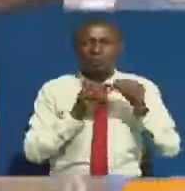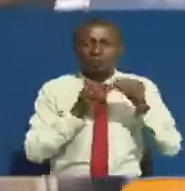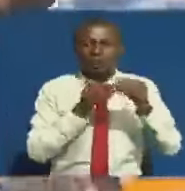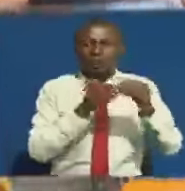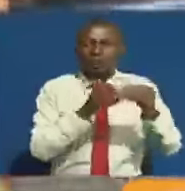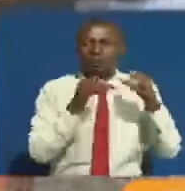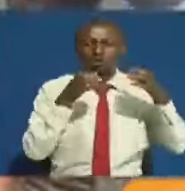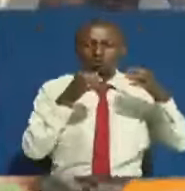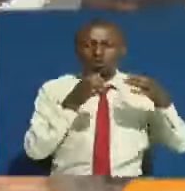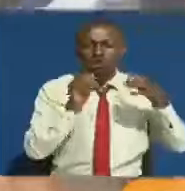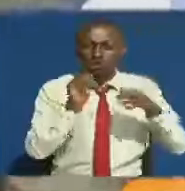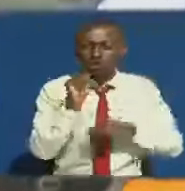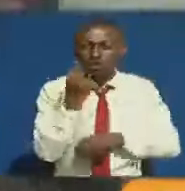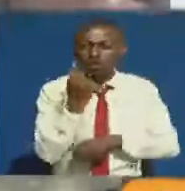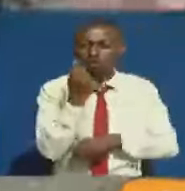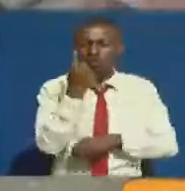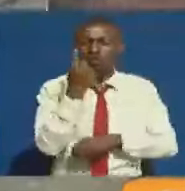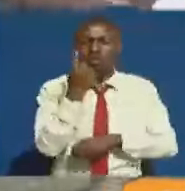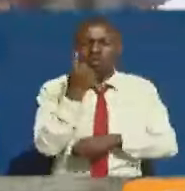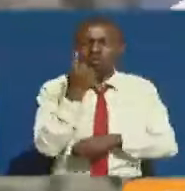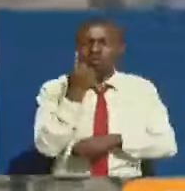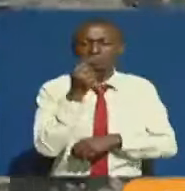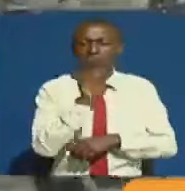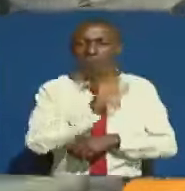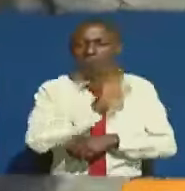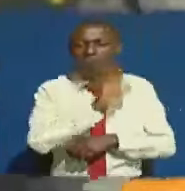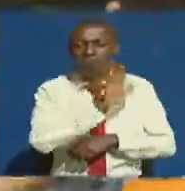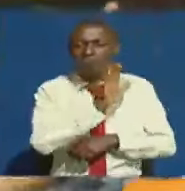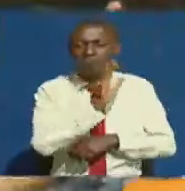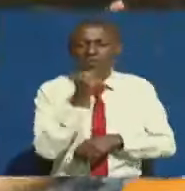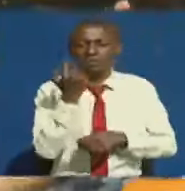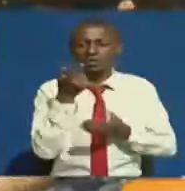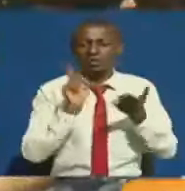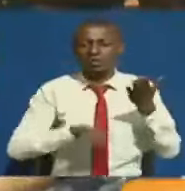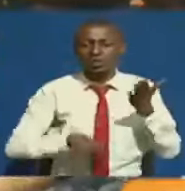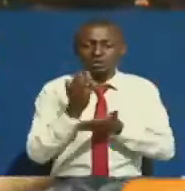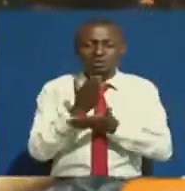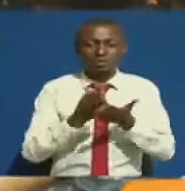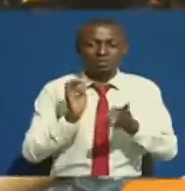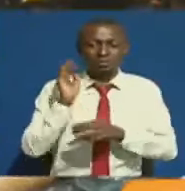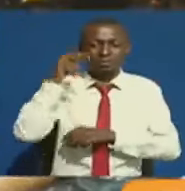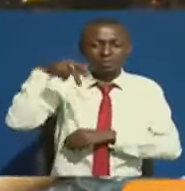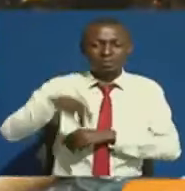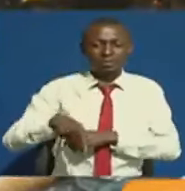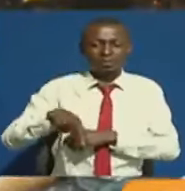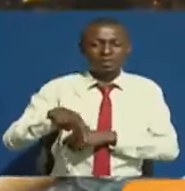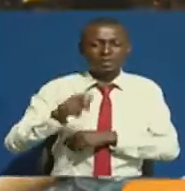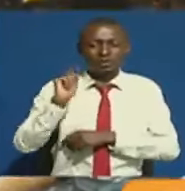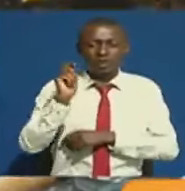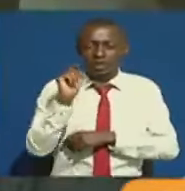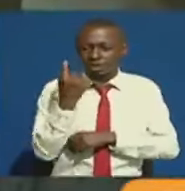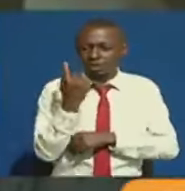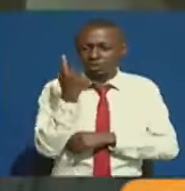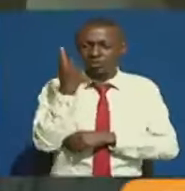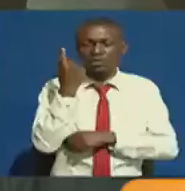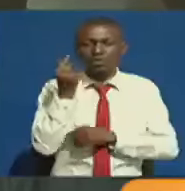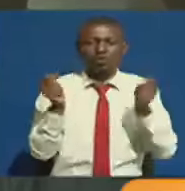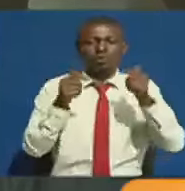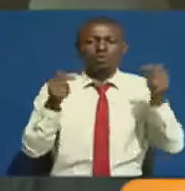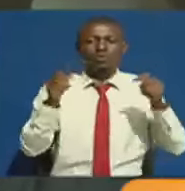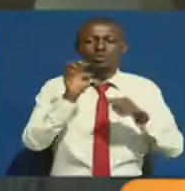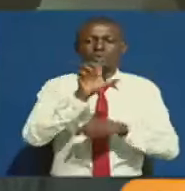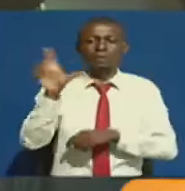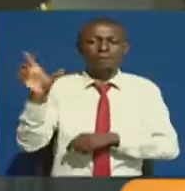Kenya Kwanza coalition, David Ochieng, stated that a section of MPs in Kenya Kwanza will oppose the